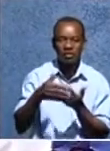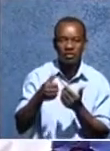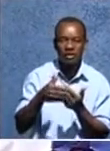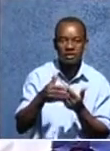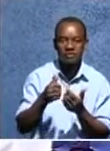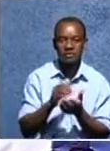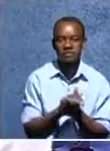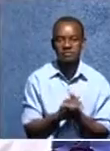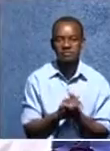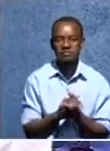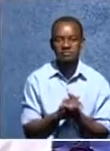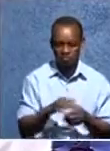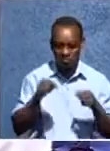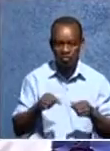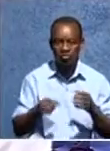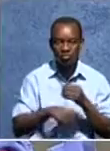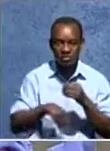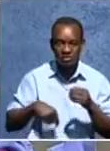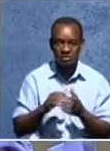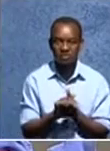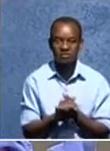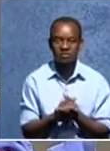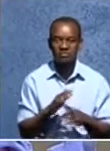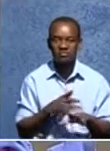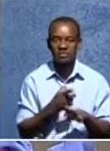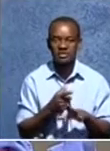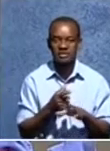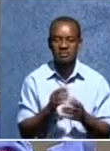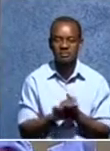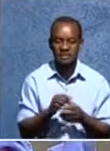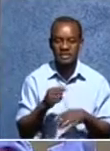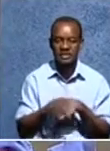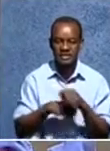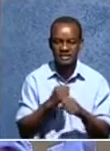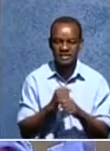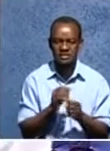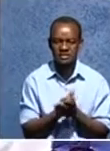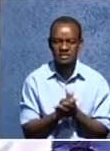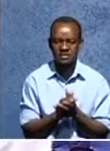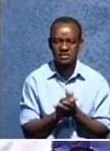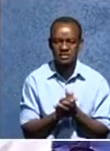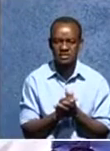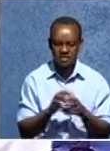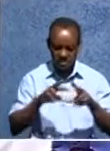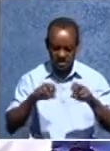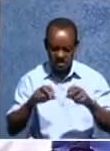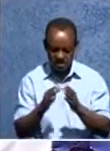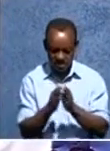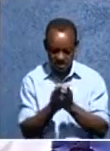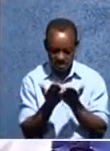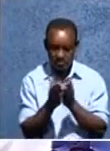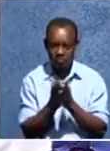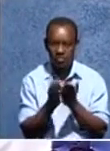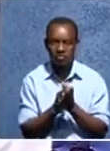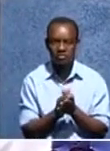discount, especially normally they last for a year. Yes. Once we print that book, it runs for a year. Mm. So there, your prices are more or less, discounts are committed